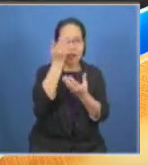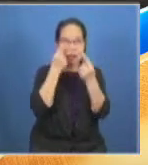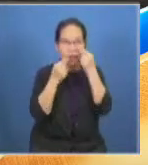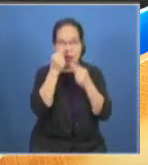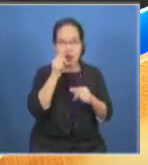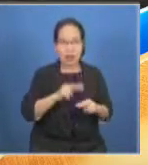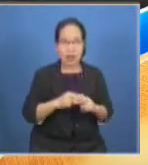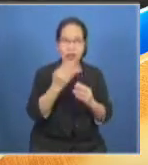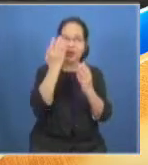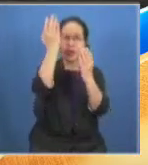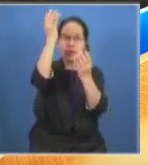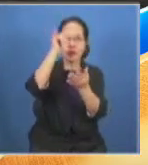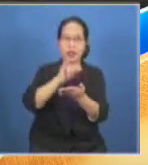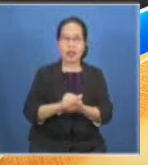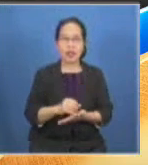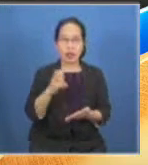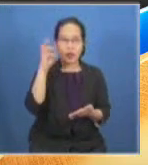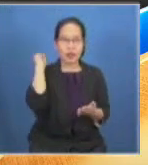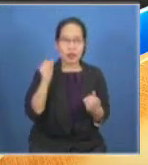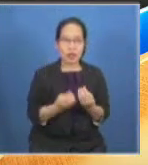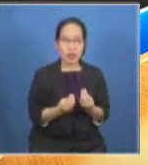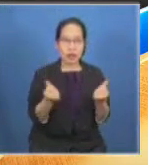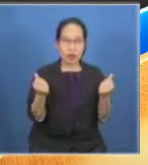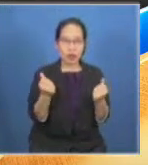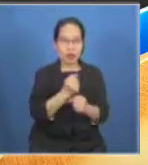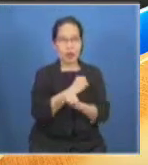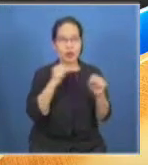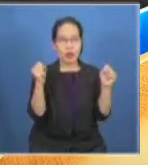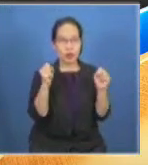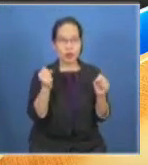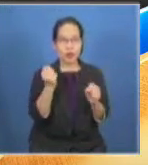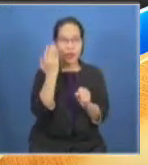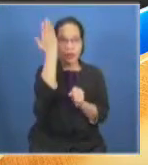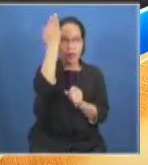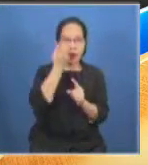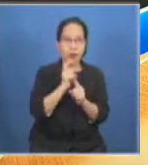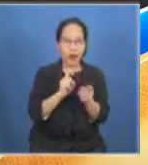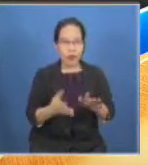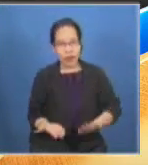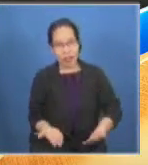him that was able to save him from death,